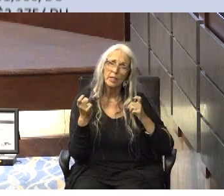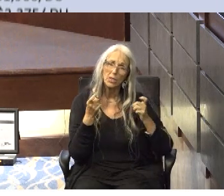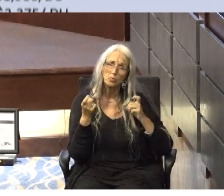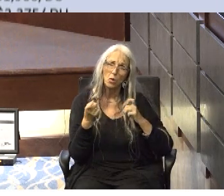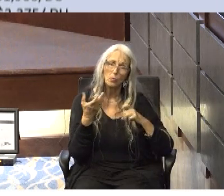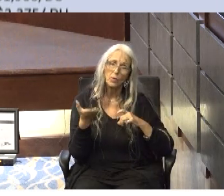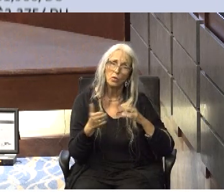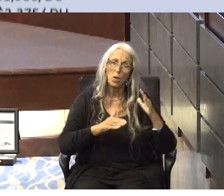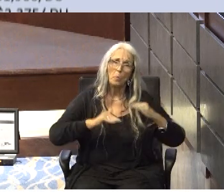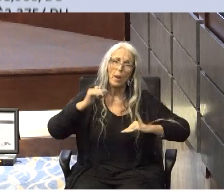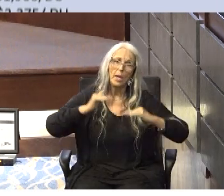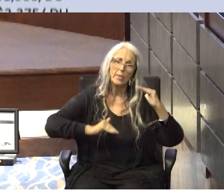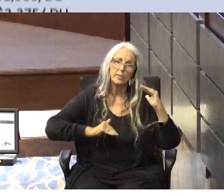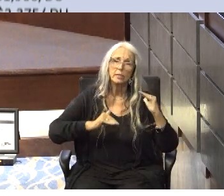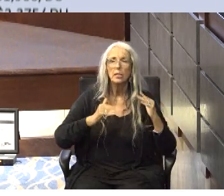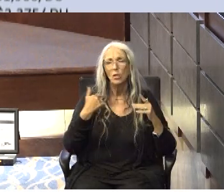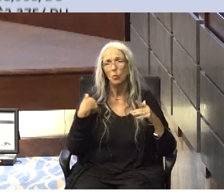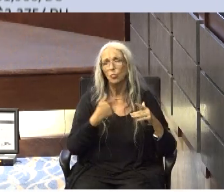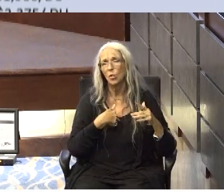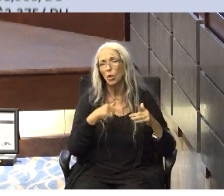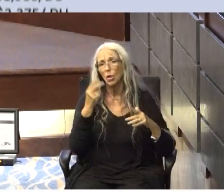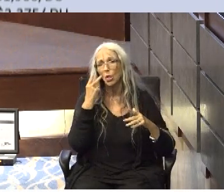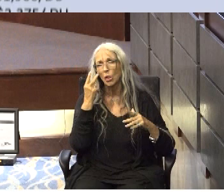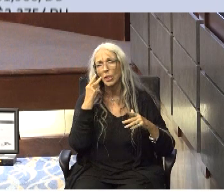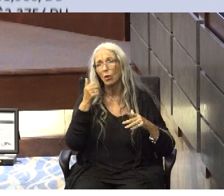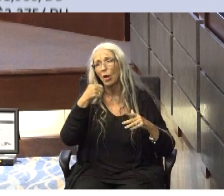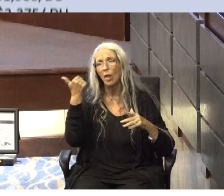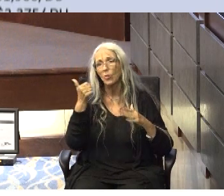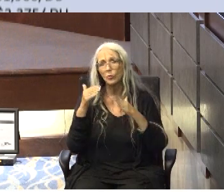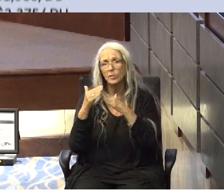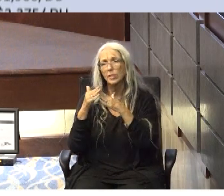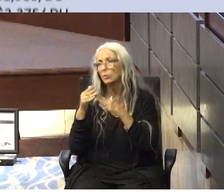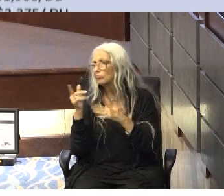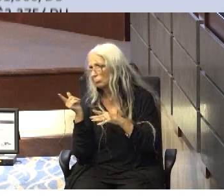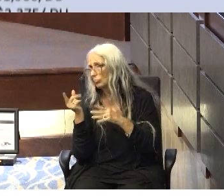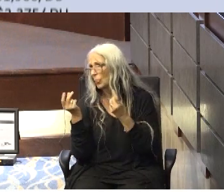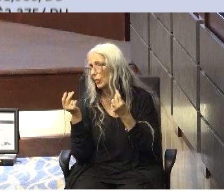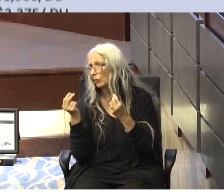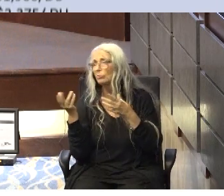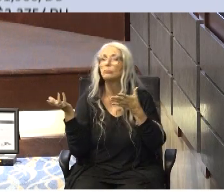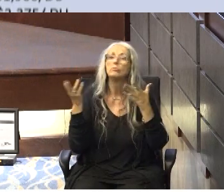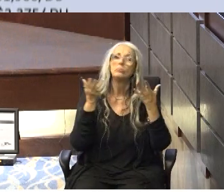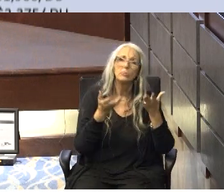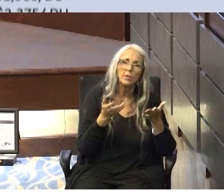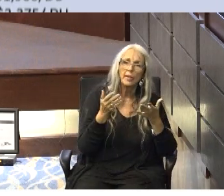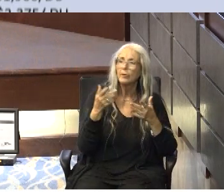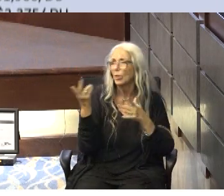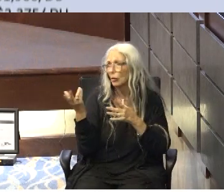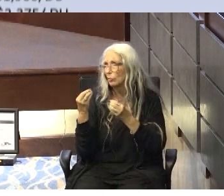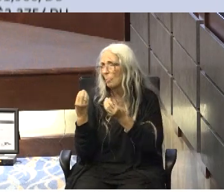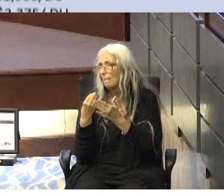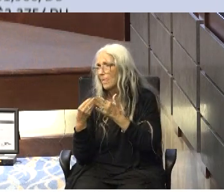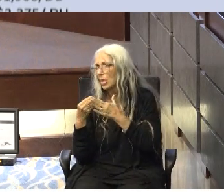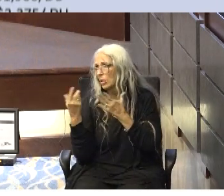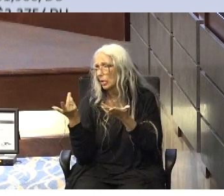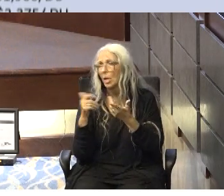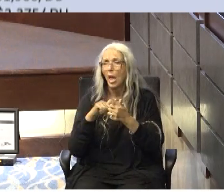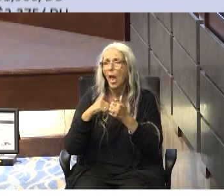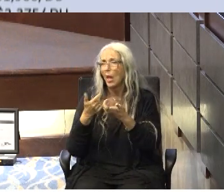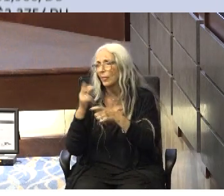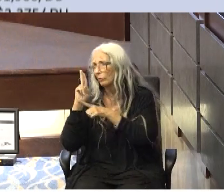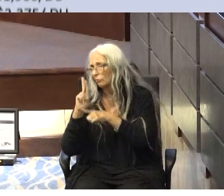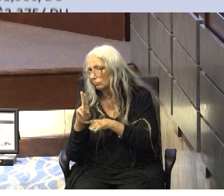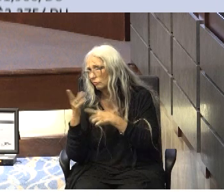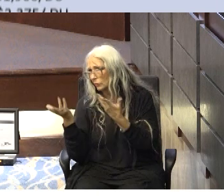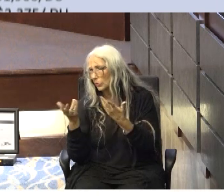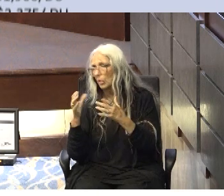there, and they're balancing out, and that's something that we're looking to our peer cities to see where they're coming in at their rates, and also how they're adapting in terms of